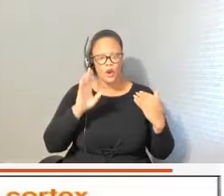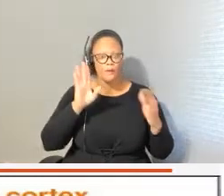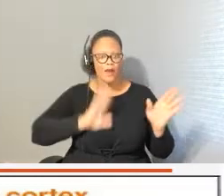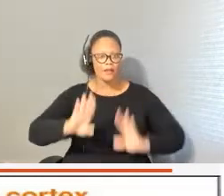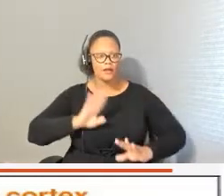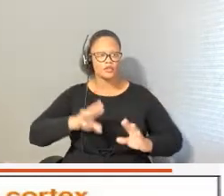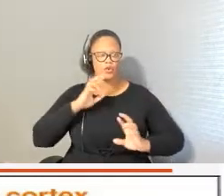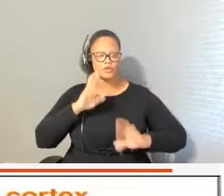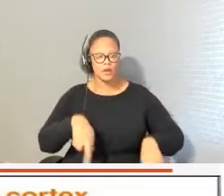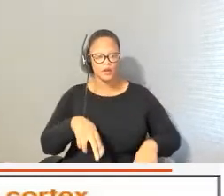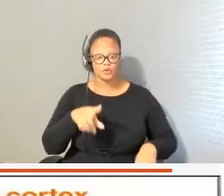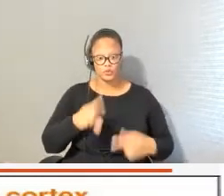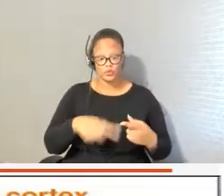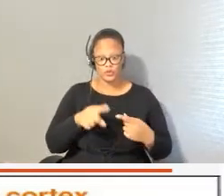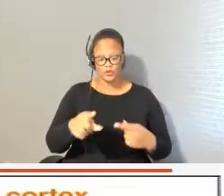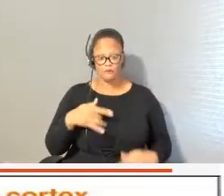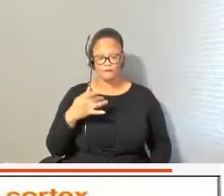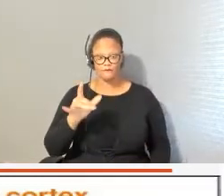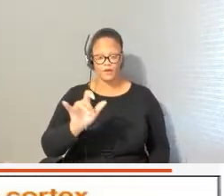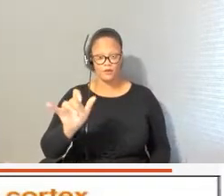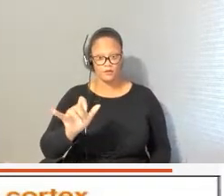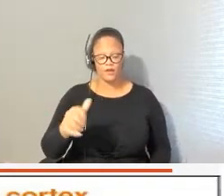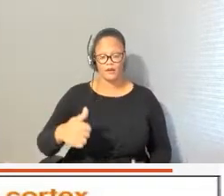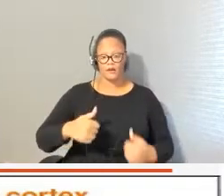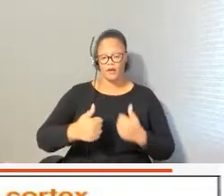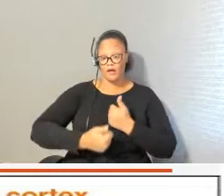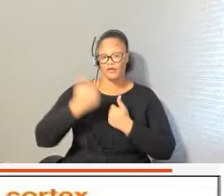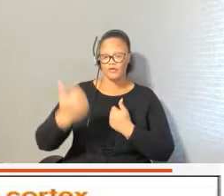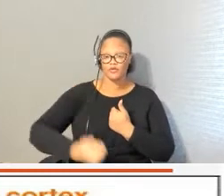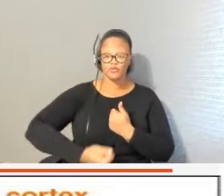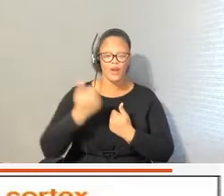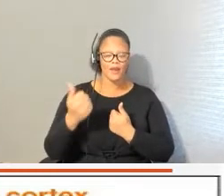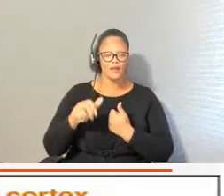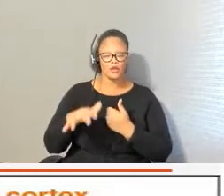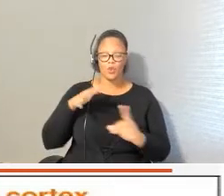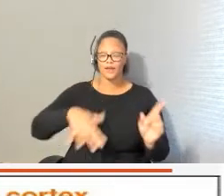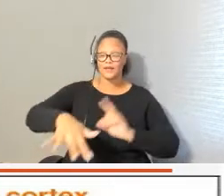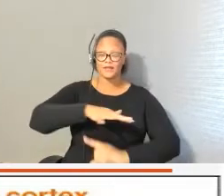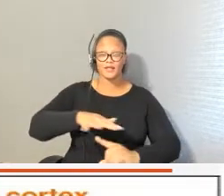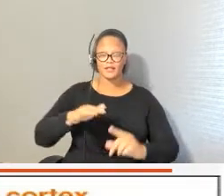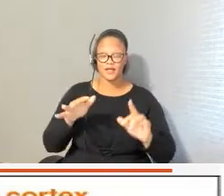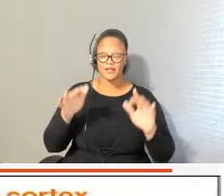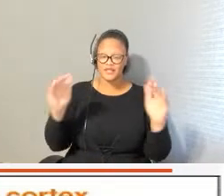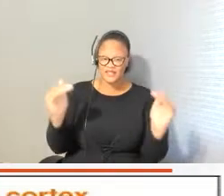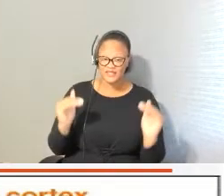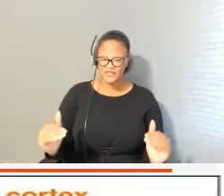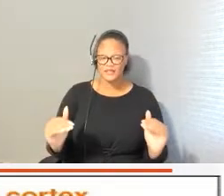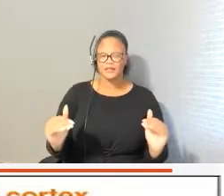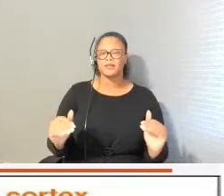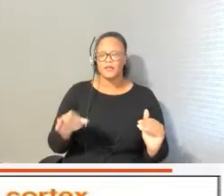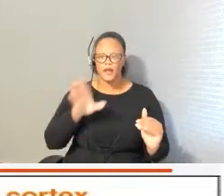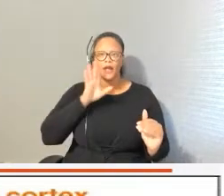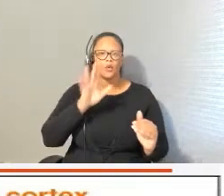threat and you feel like you are in some maladaptive conditions, it does impact the thalamus. It does impact